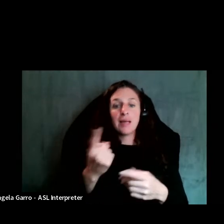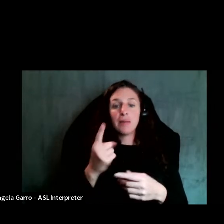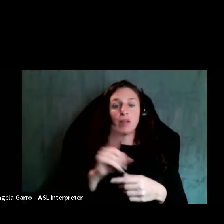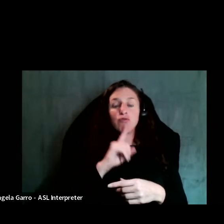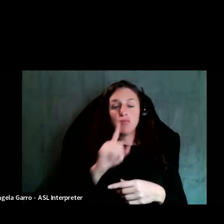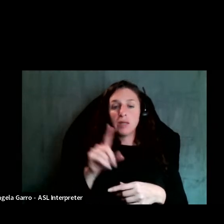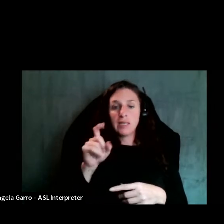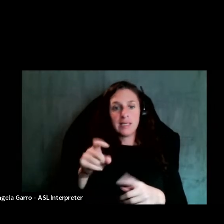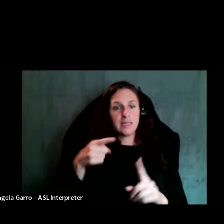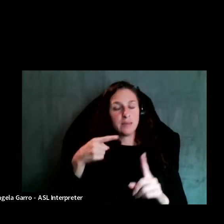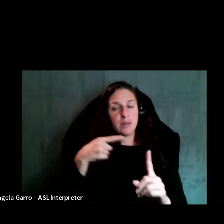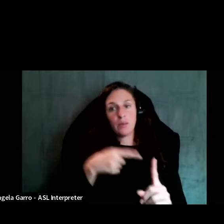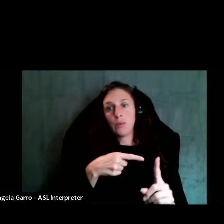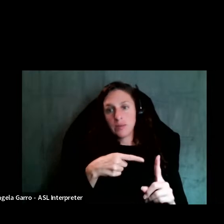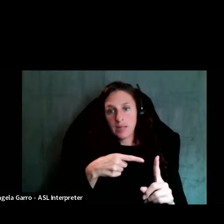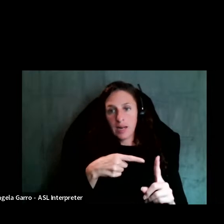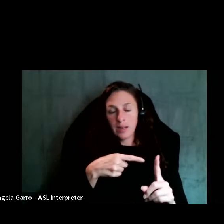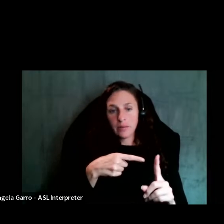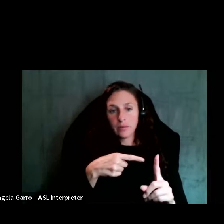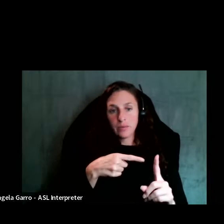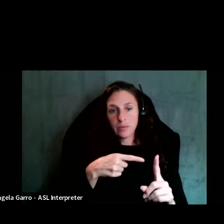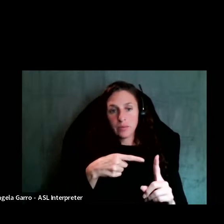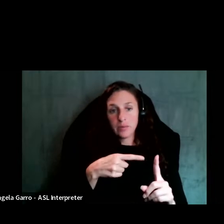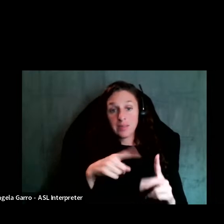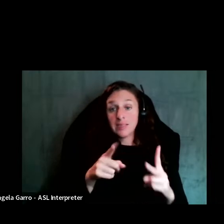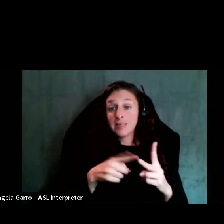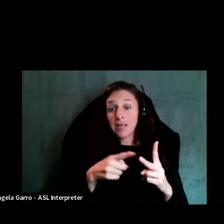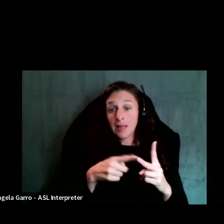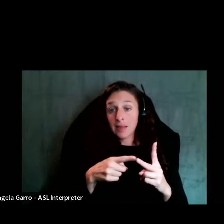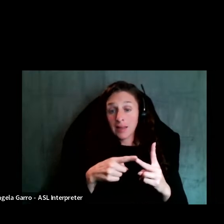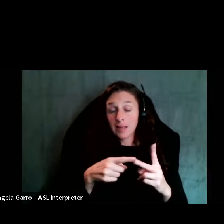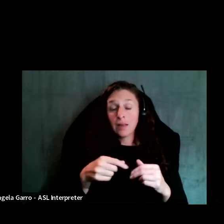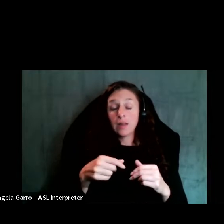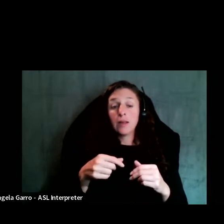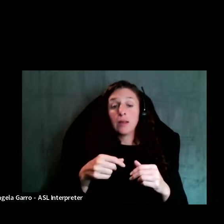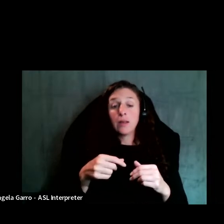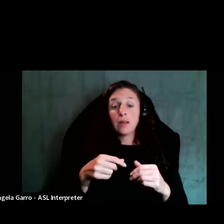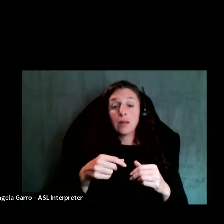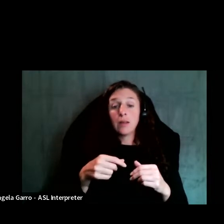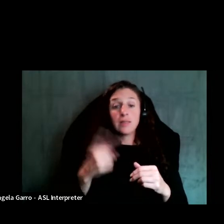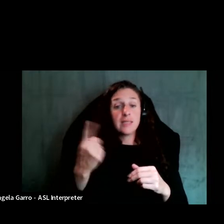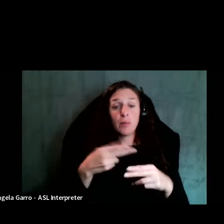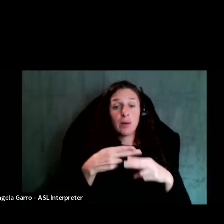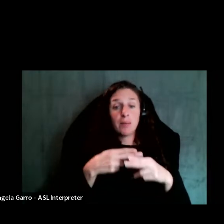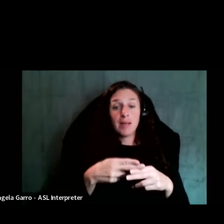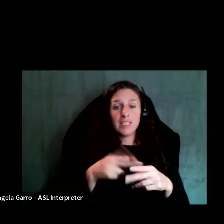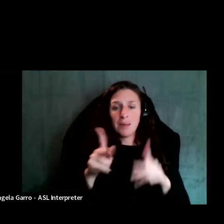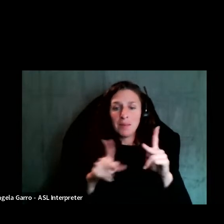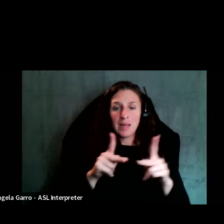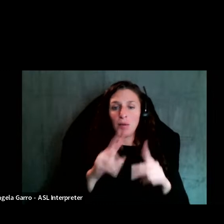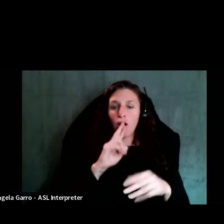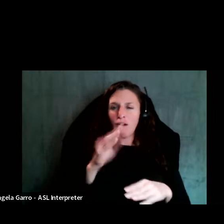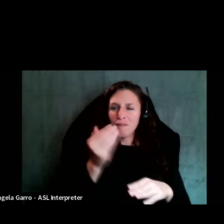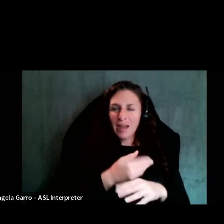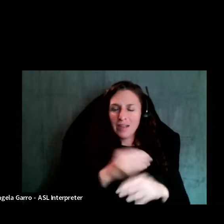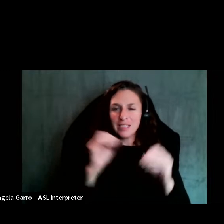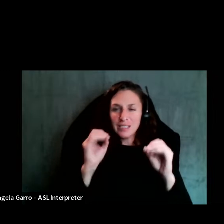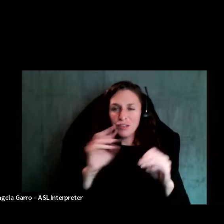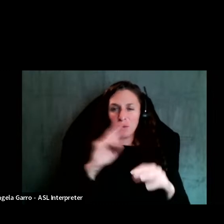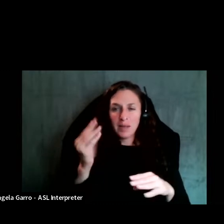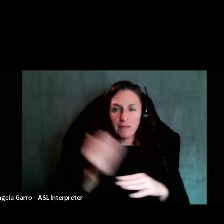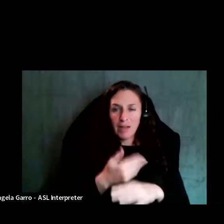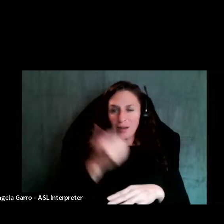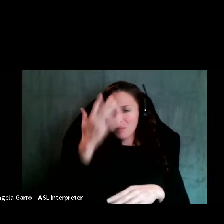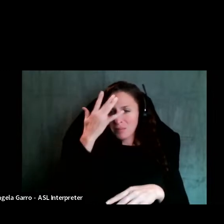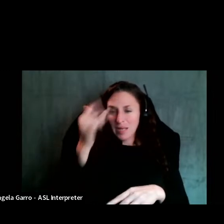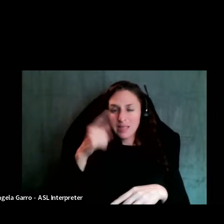to be pointed out. The second thing is, someone mentioned that people are being fired, teachers are being fired